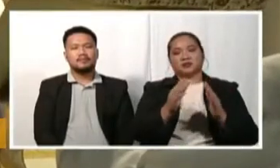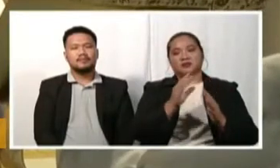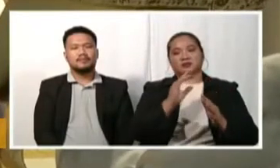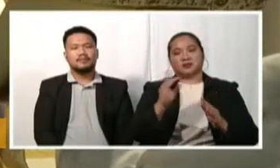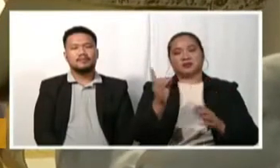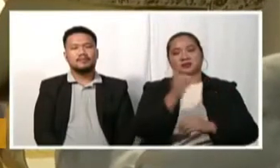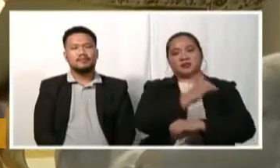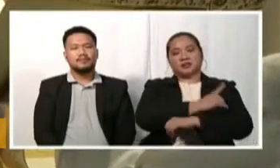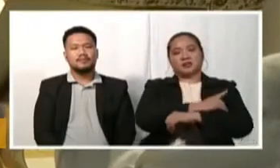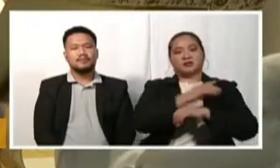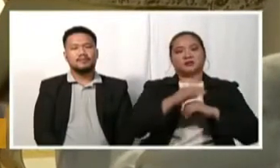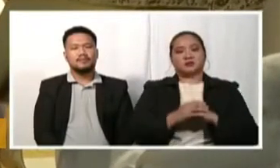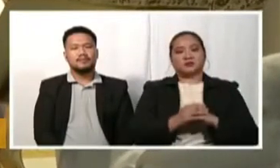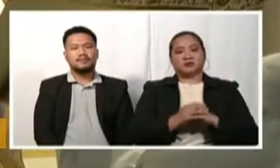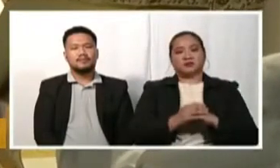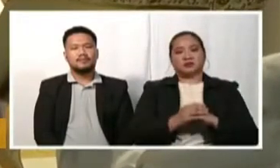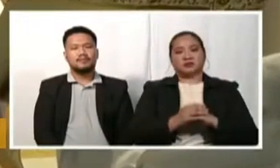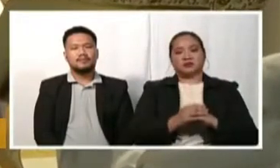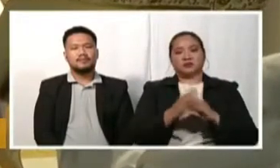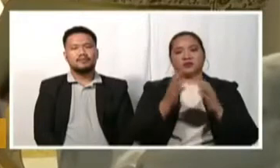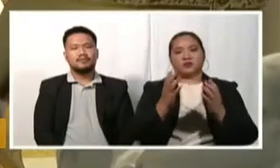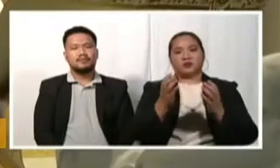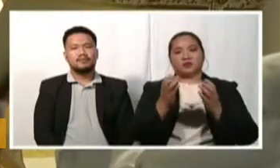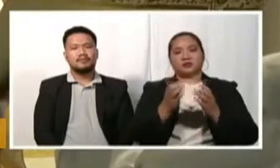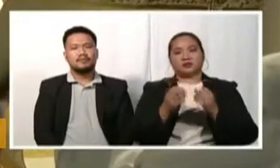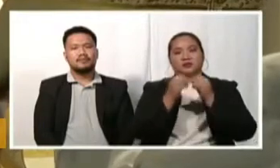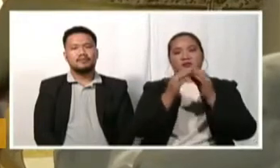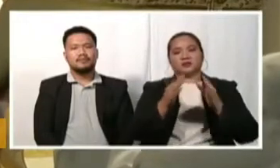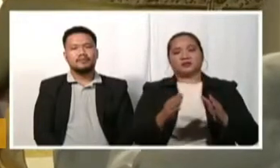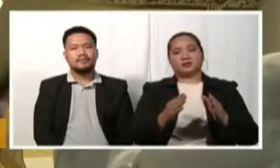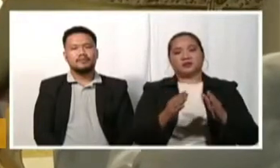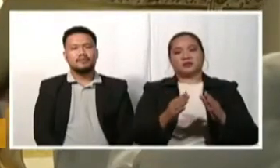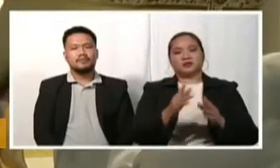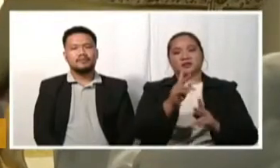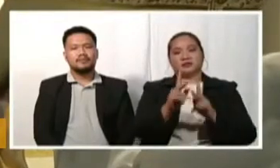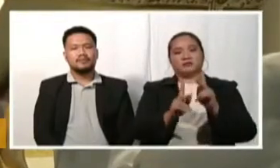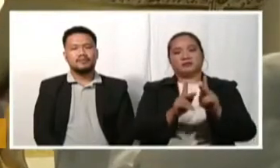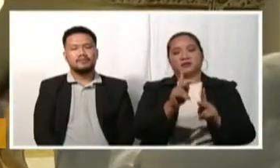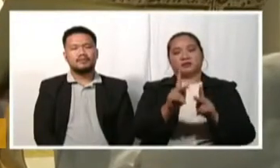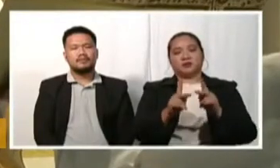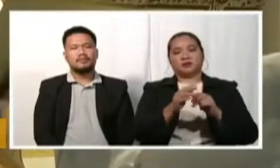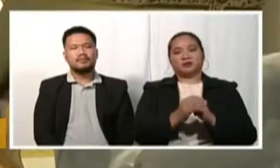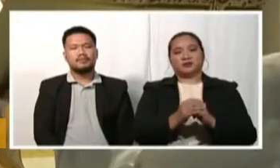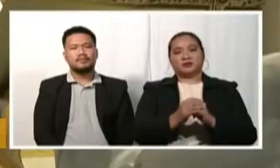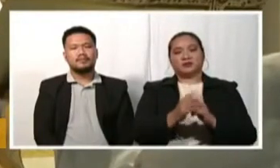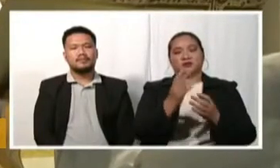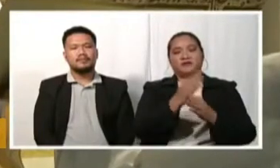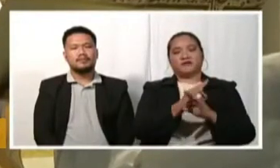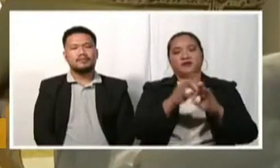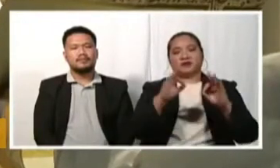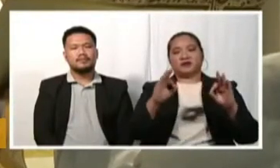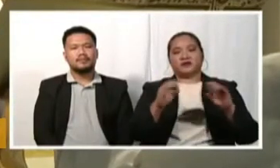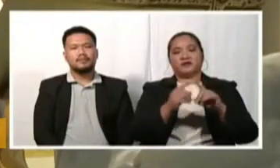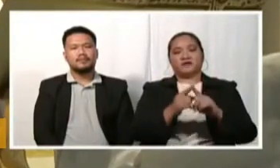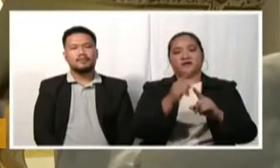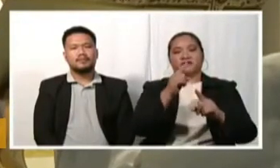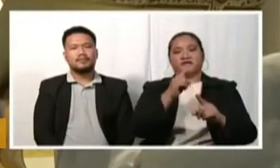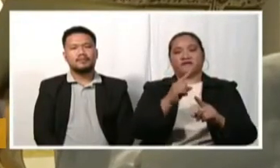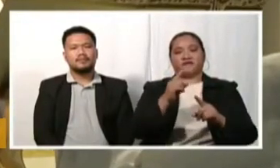day, for what you once bestowed on a single people, freeing them from